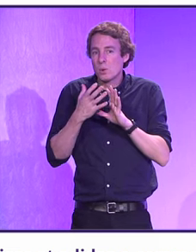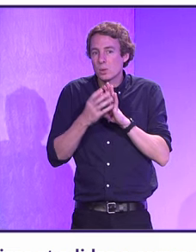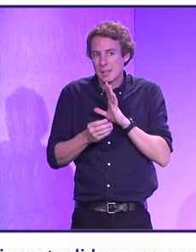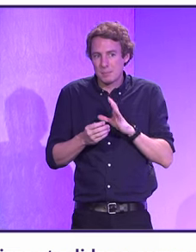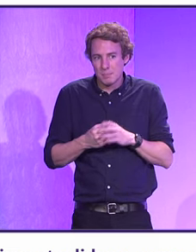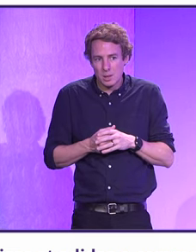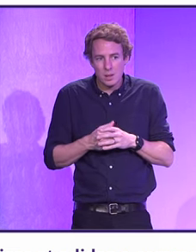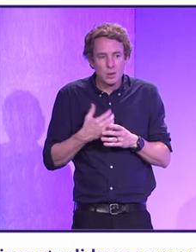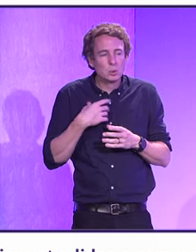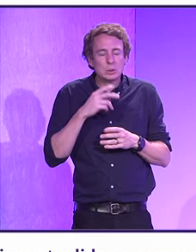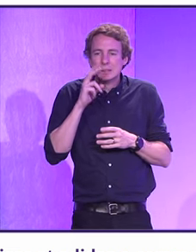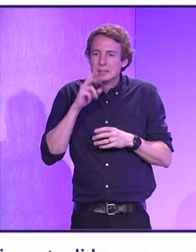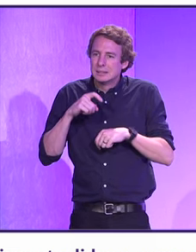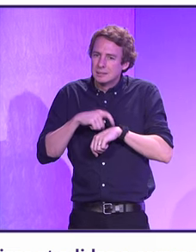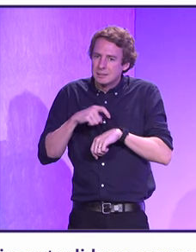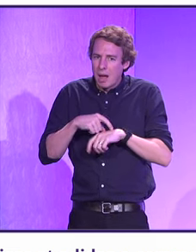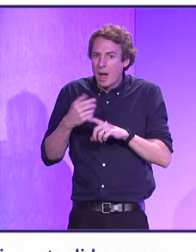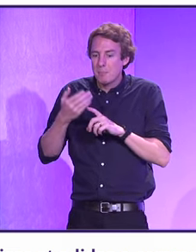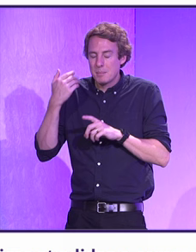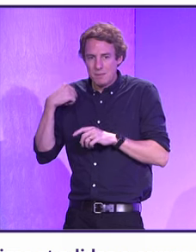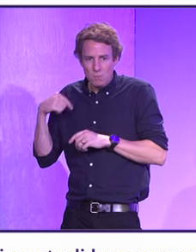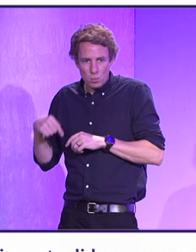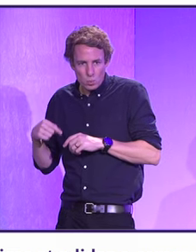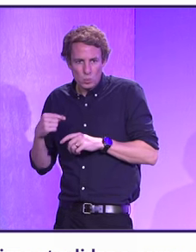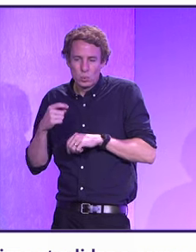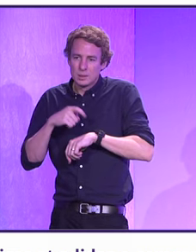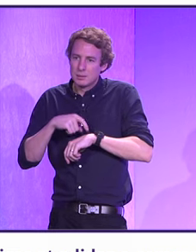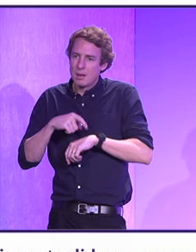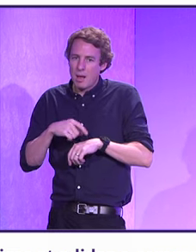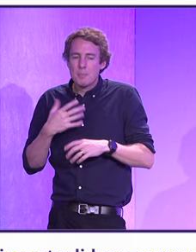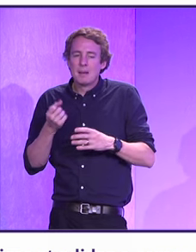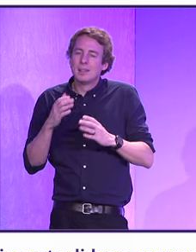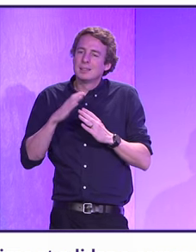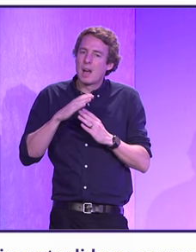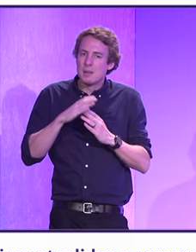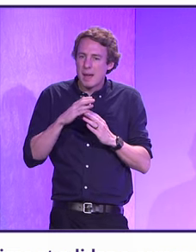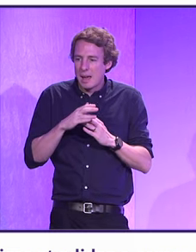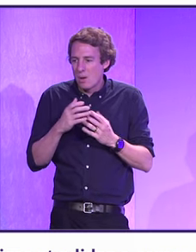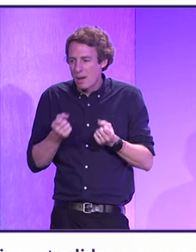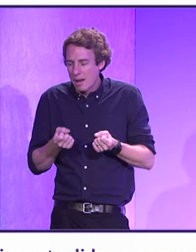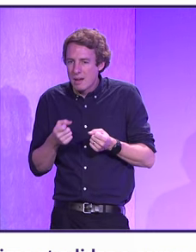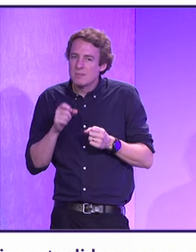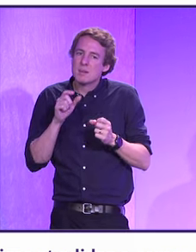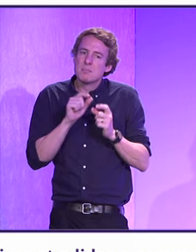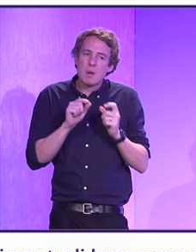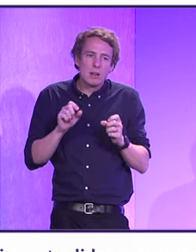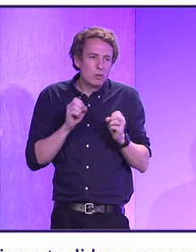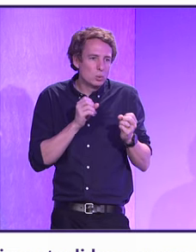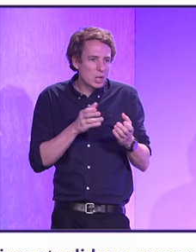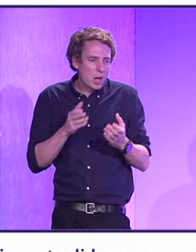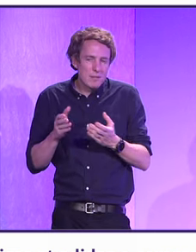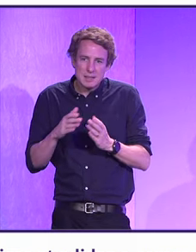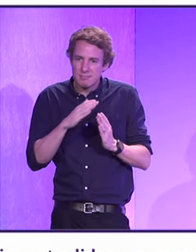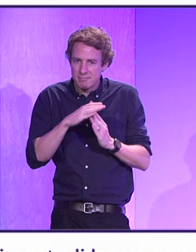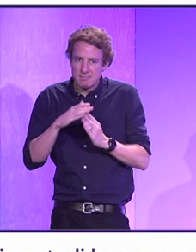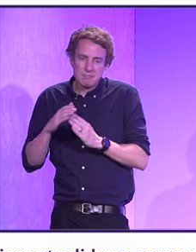for example, the latency issue or the timeouts that I was explaining in the previous one, we started reviewing the timeouts across all the microservices.